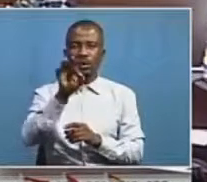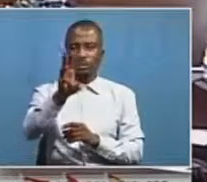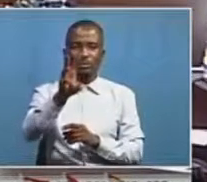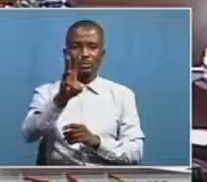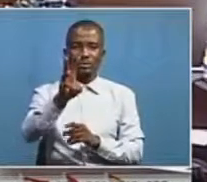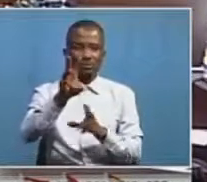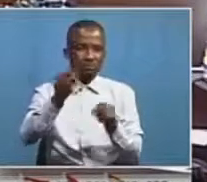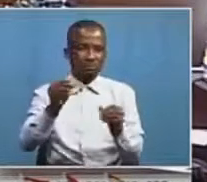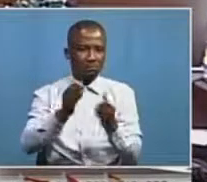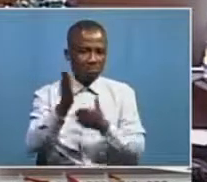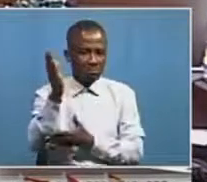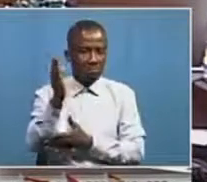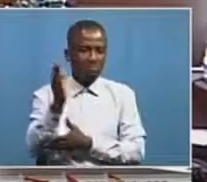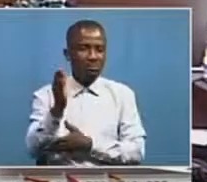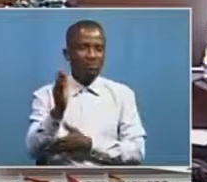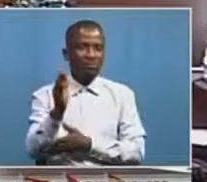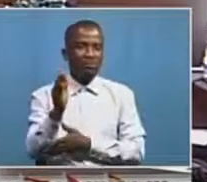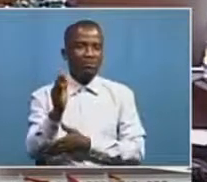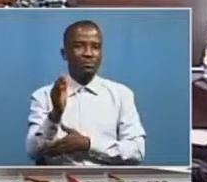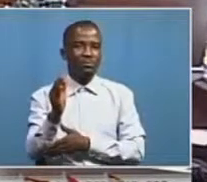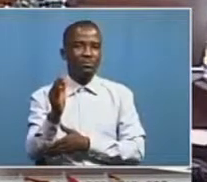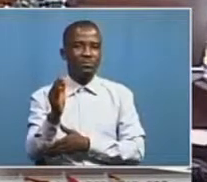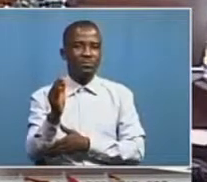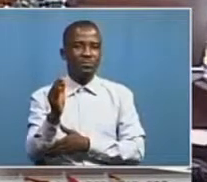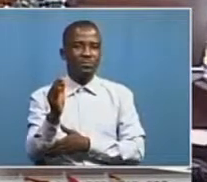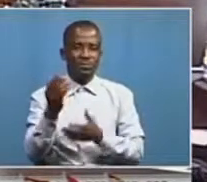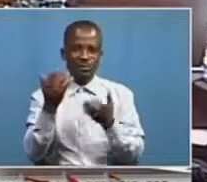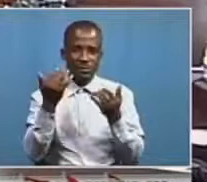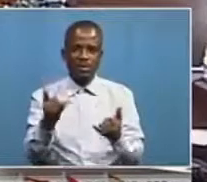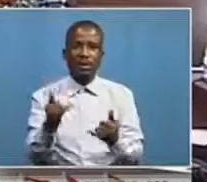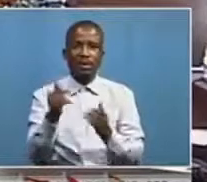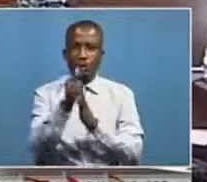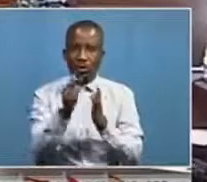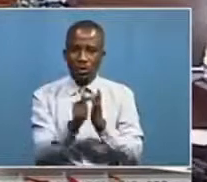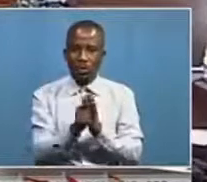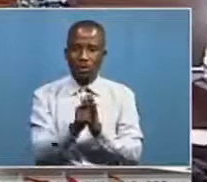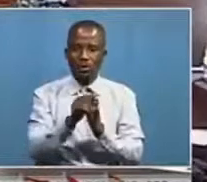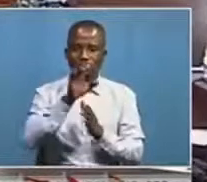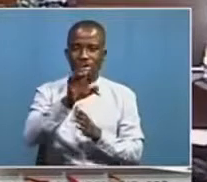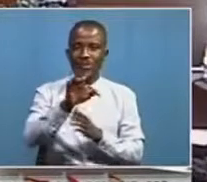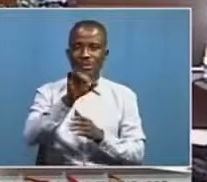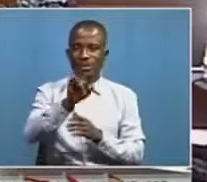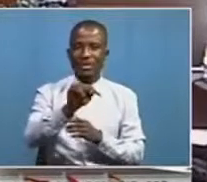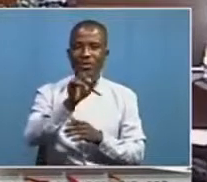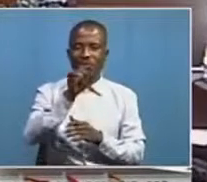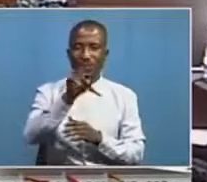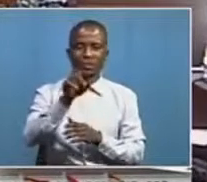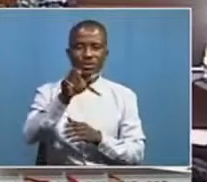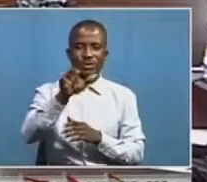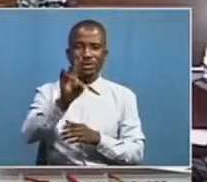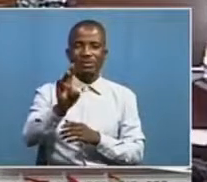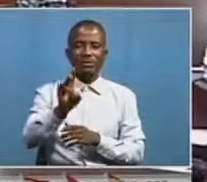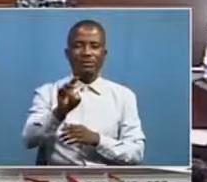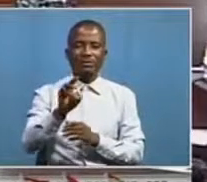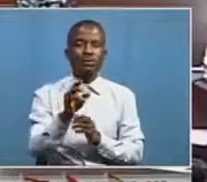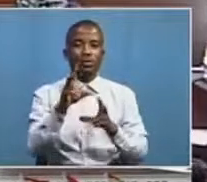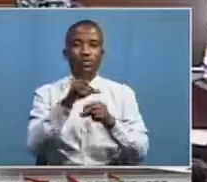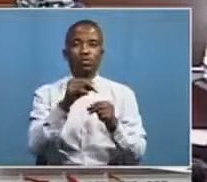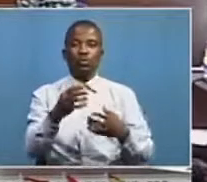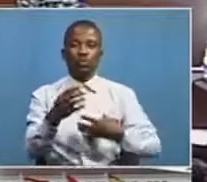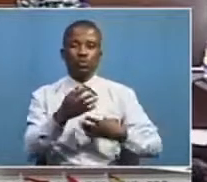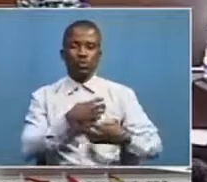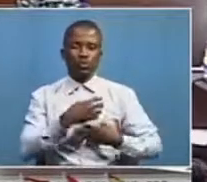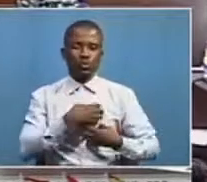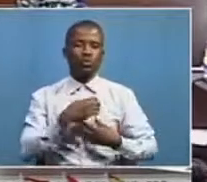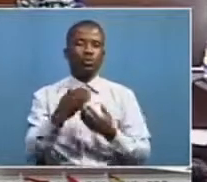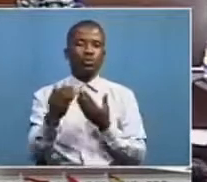actions were not capricious and arbitrary. They were regulated by CI 127 and there's no complaint